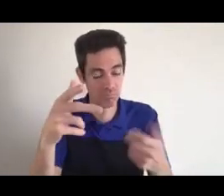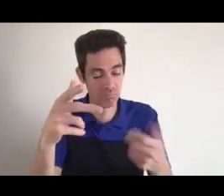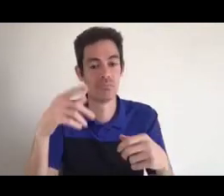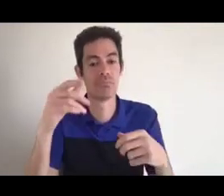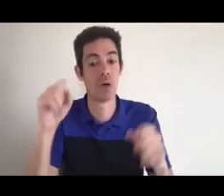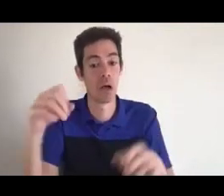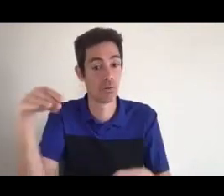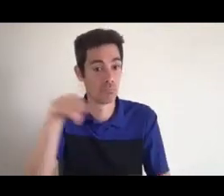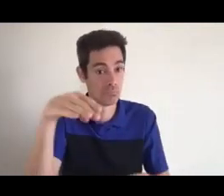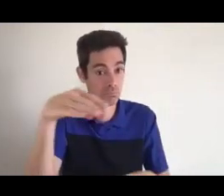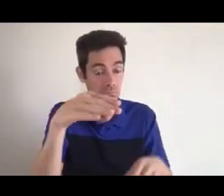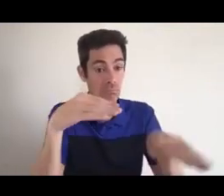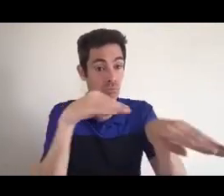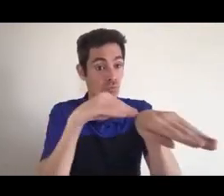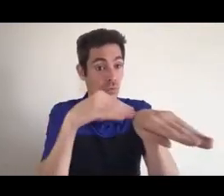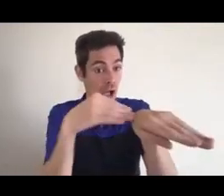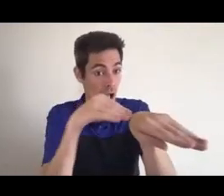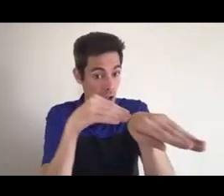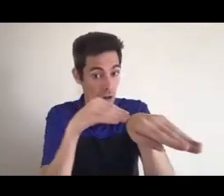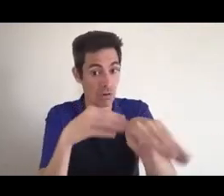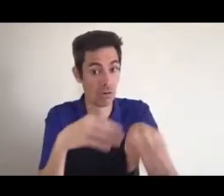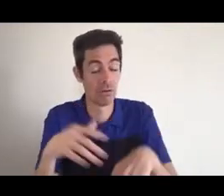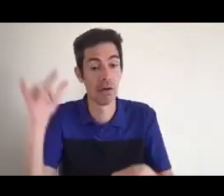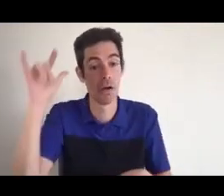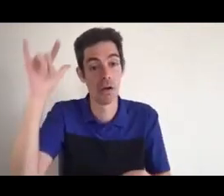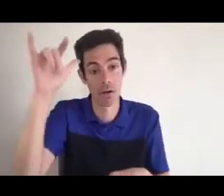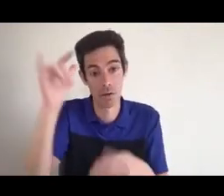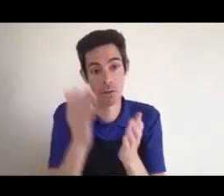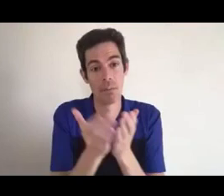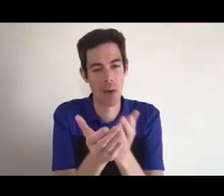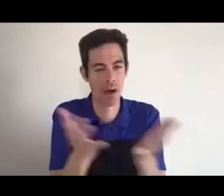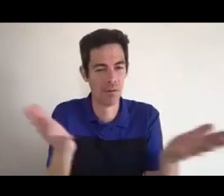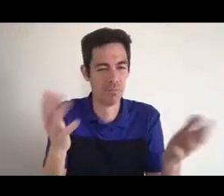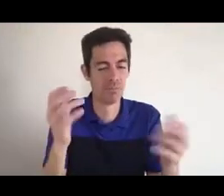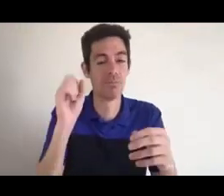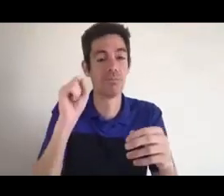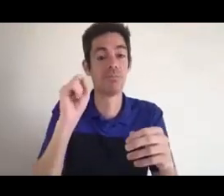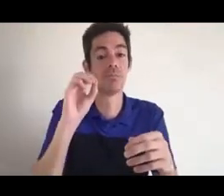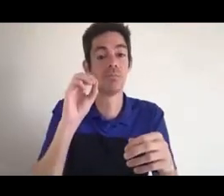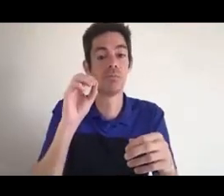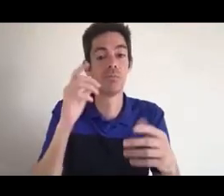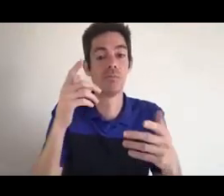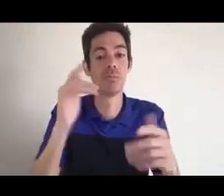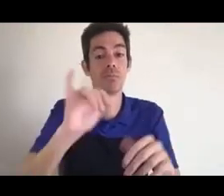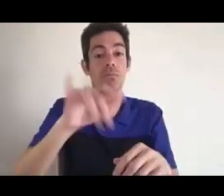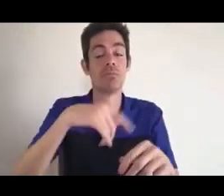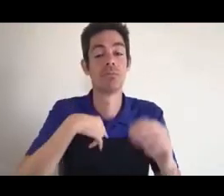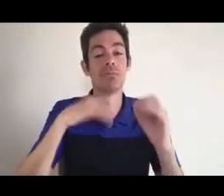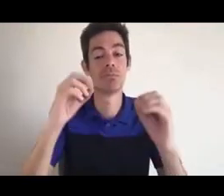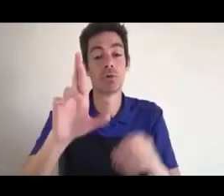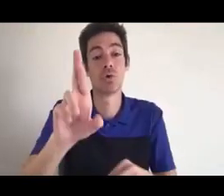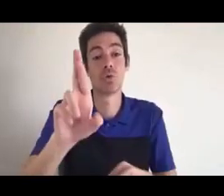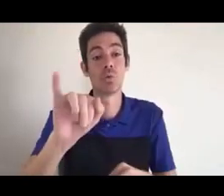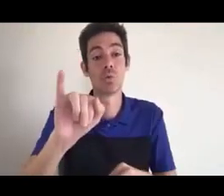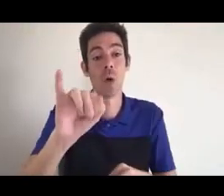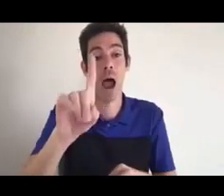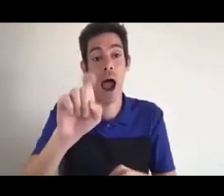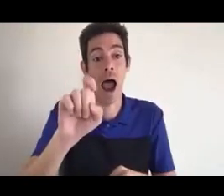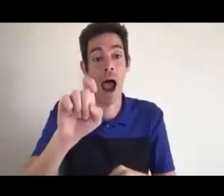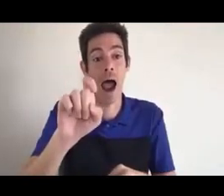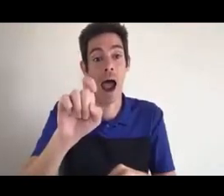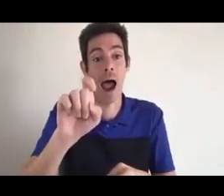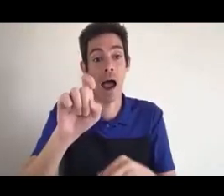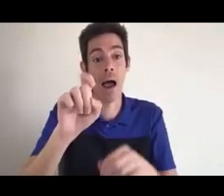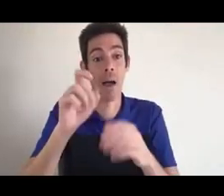a bike, and you can use this. You can use this hand shape for trailer. Airplane is a different hand shape,